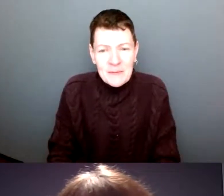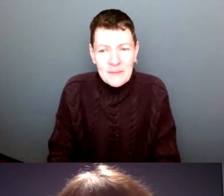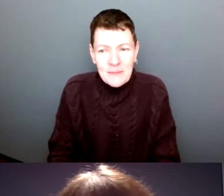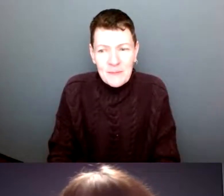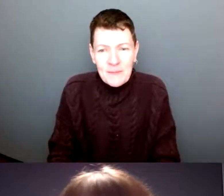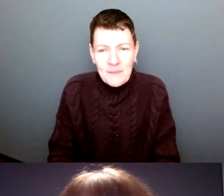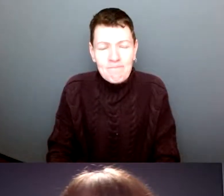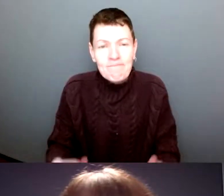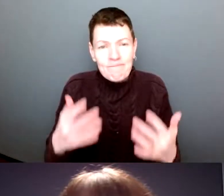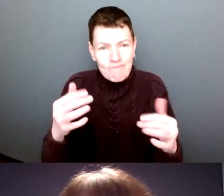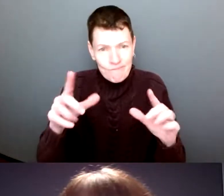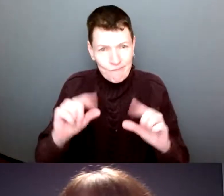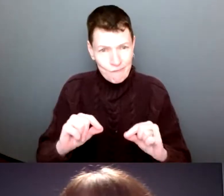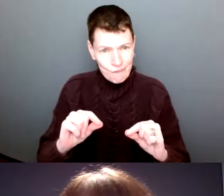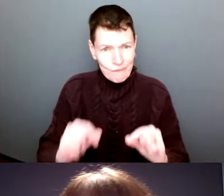and take it down.